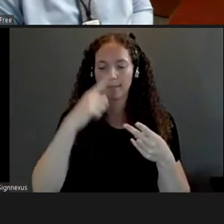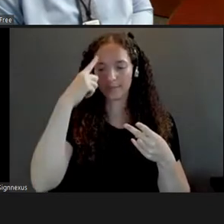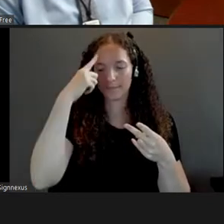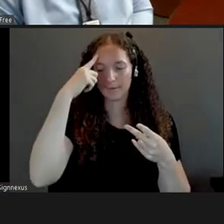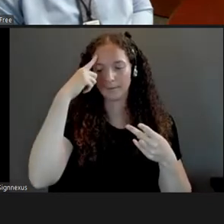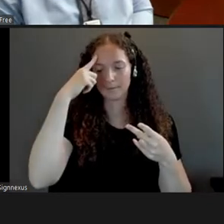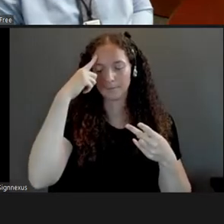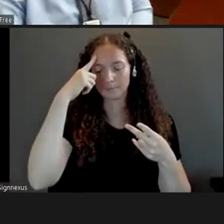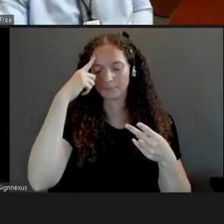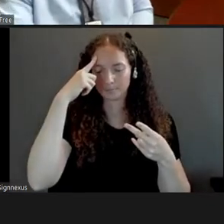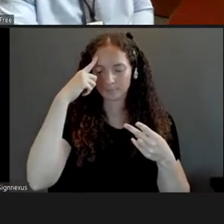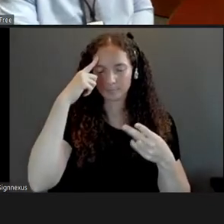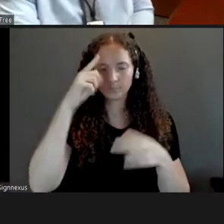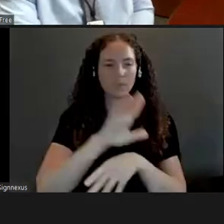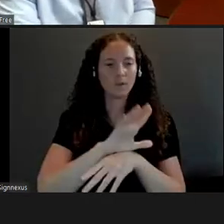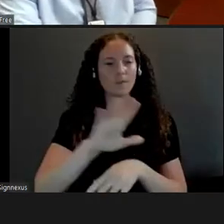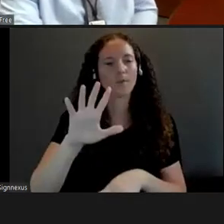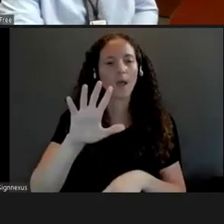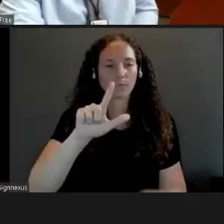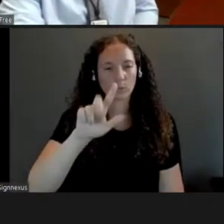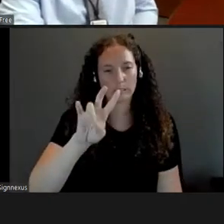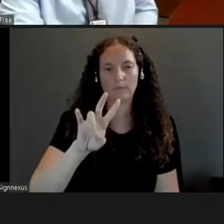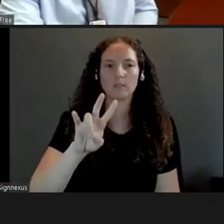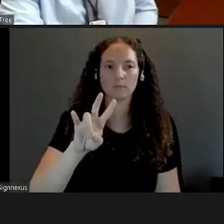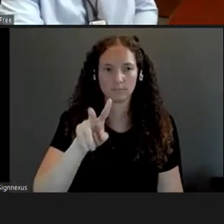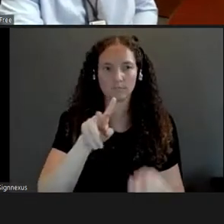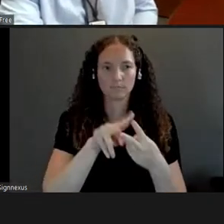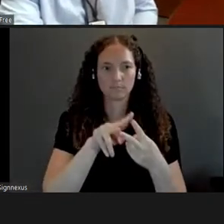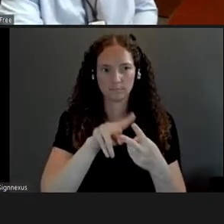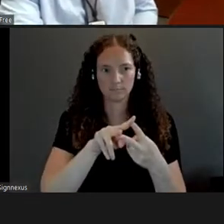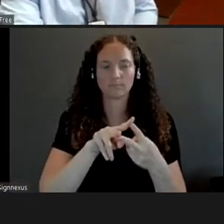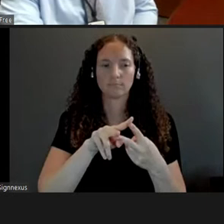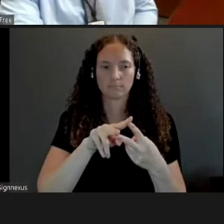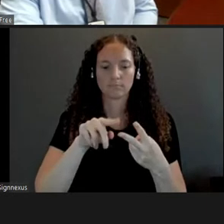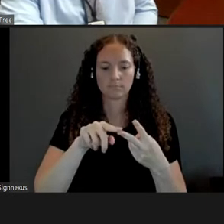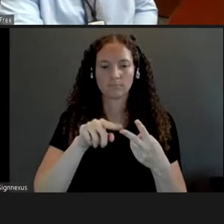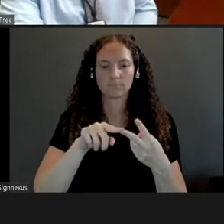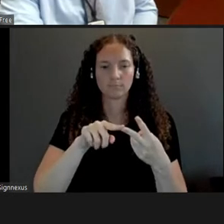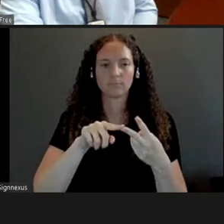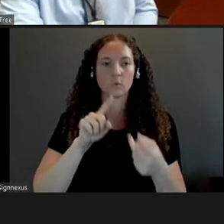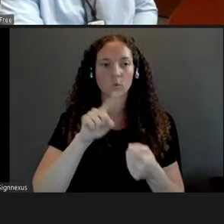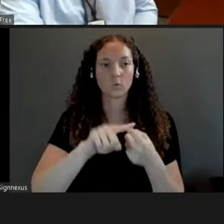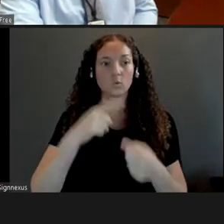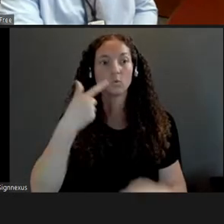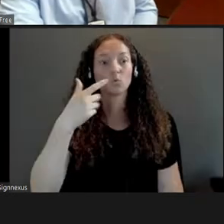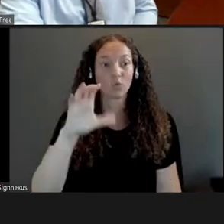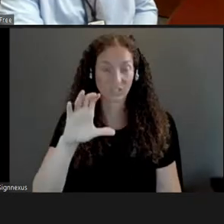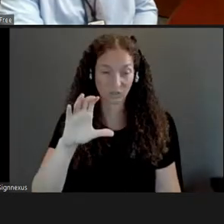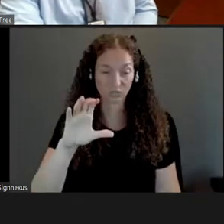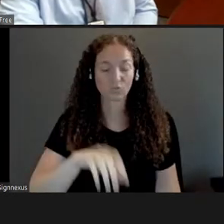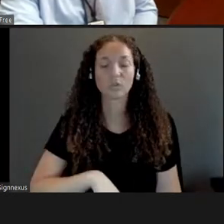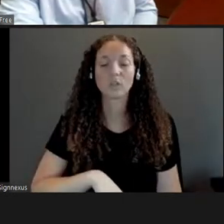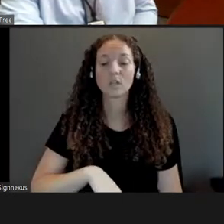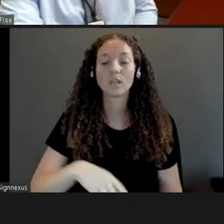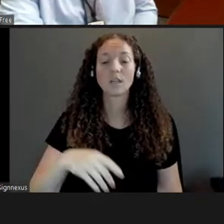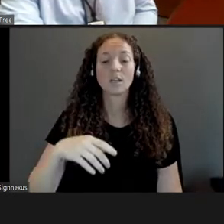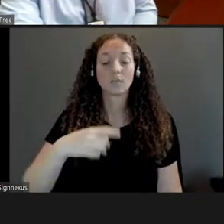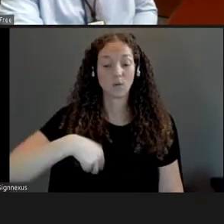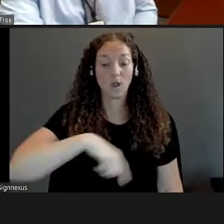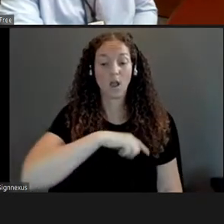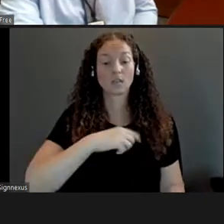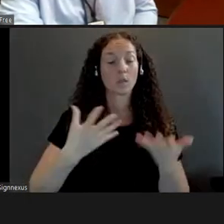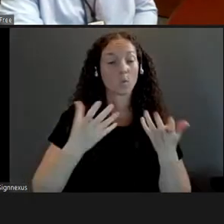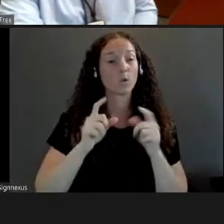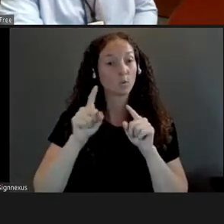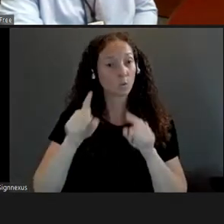a 5:27 train to Grand Central. And for those of us who like to go to the theater in the